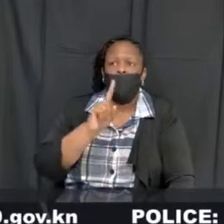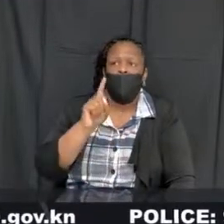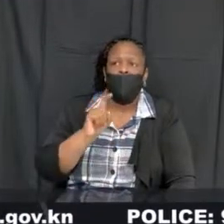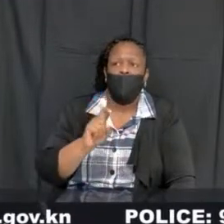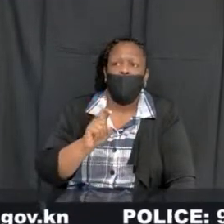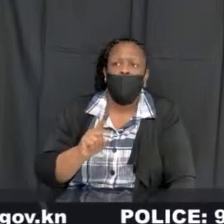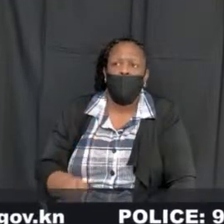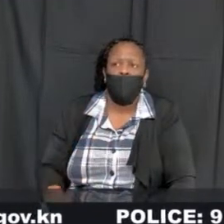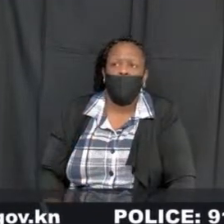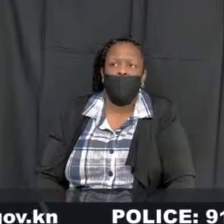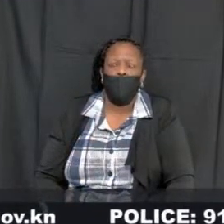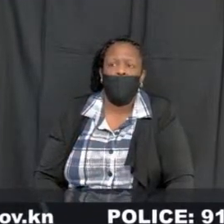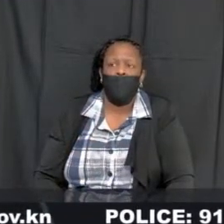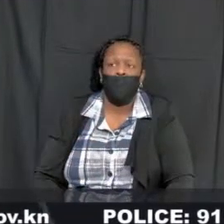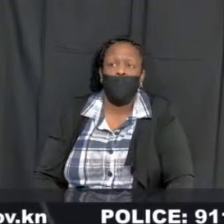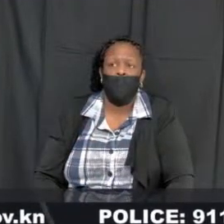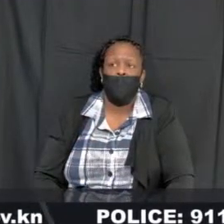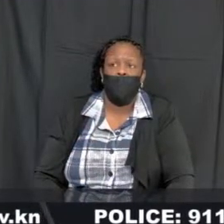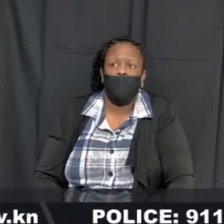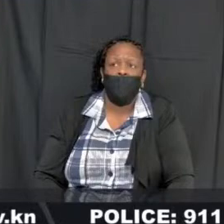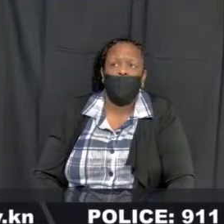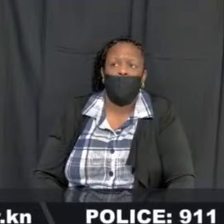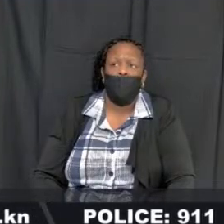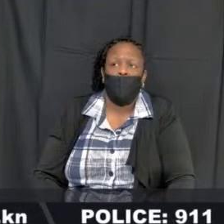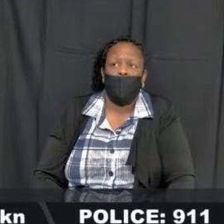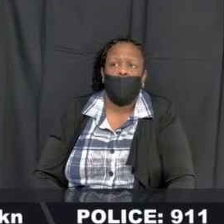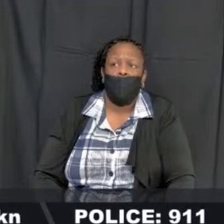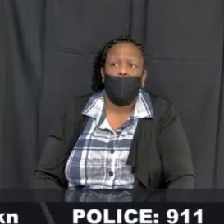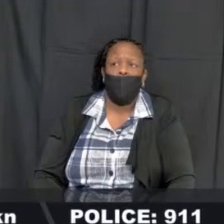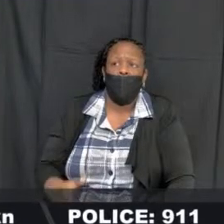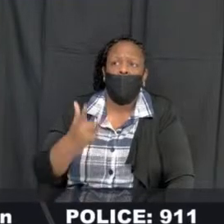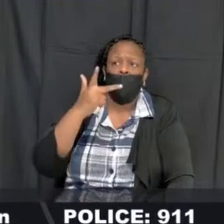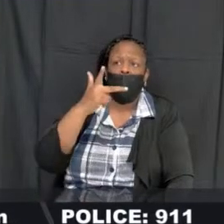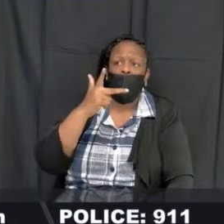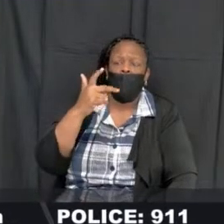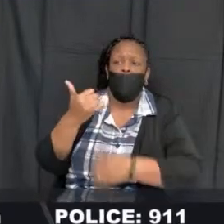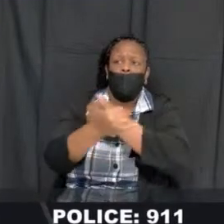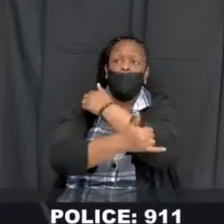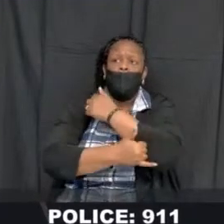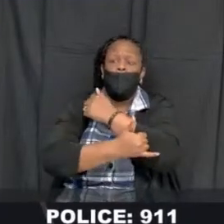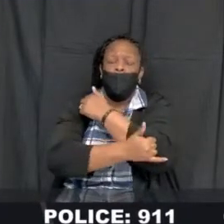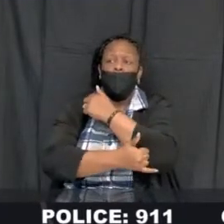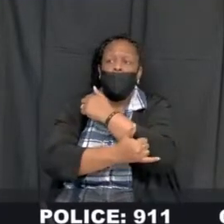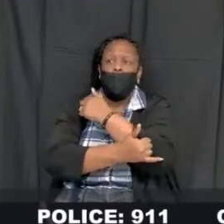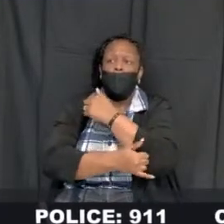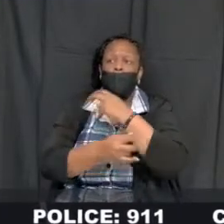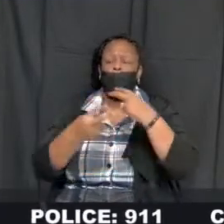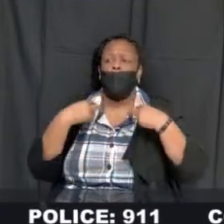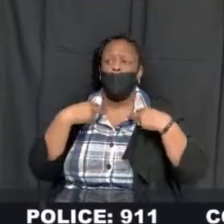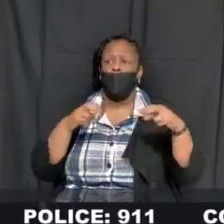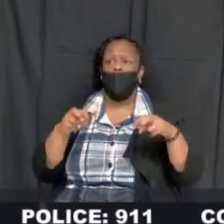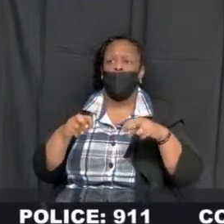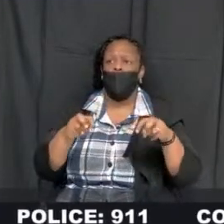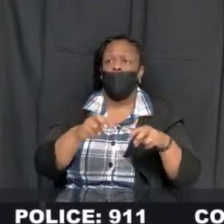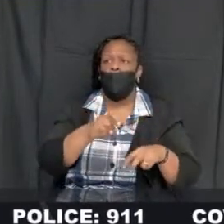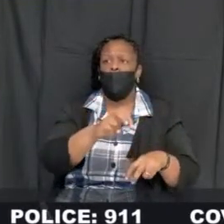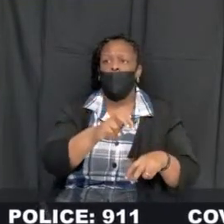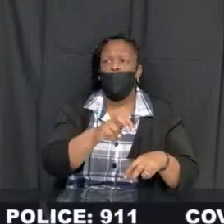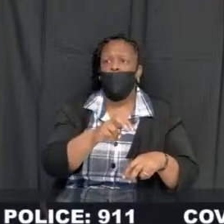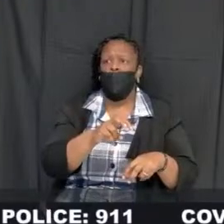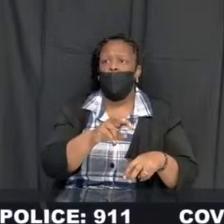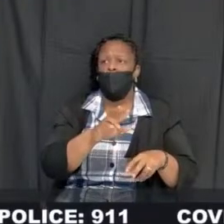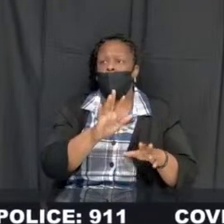South Africa, Brazil, and the UK. However, the question is